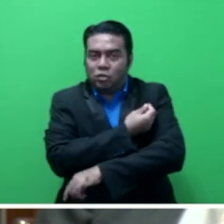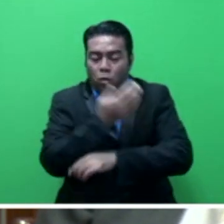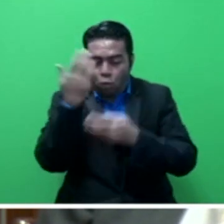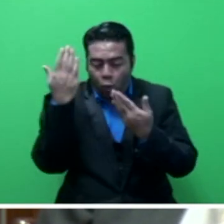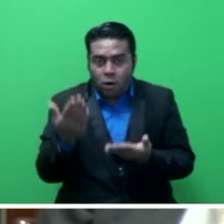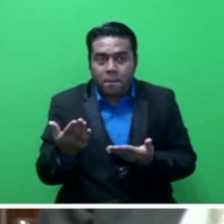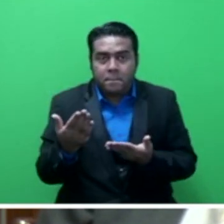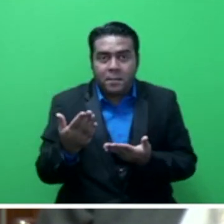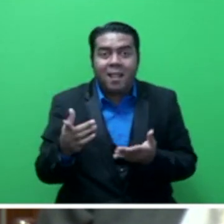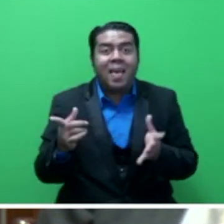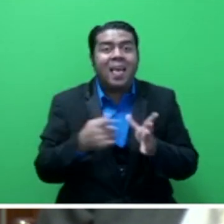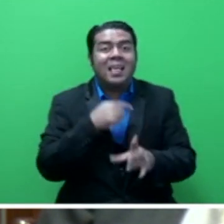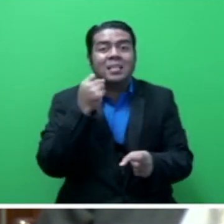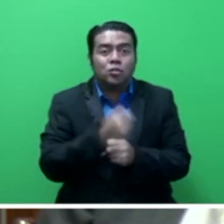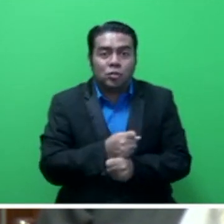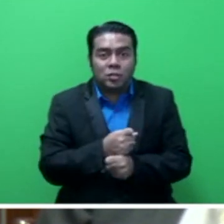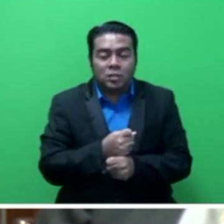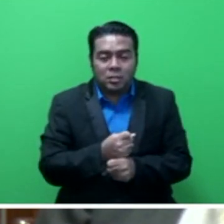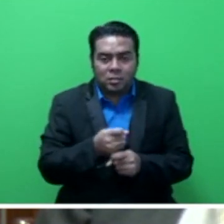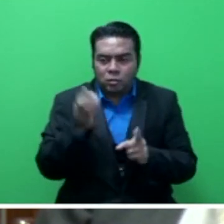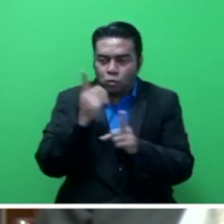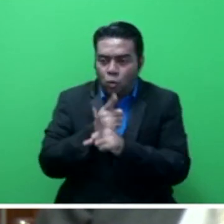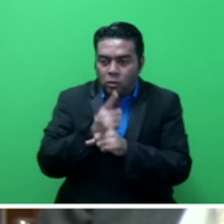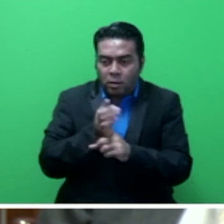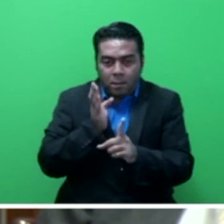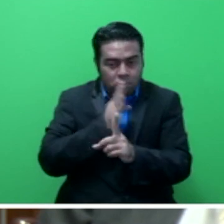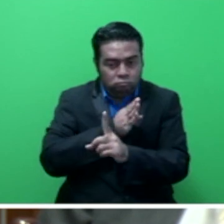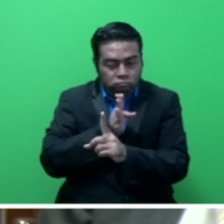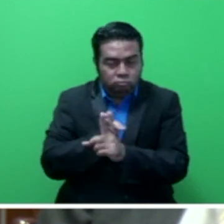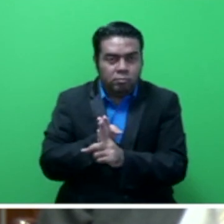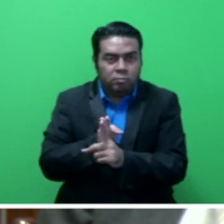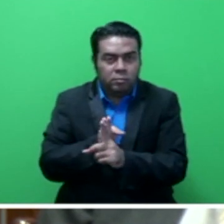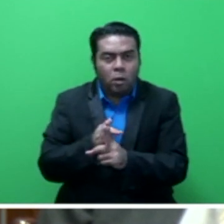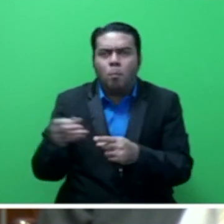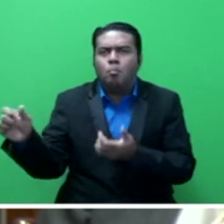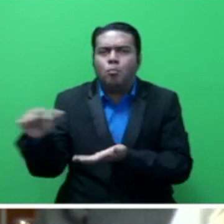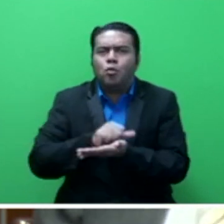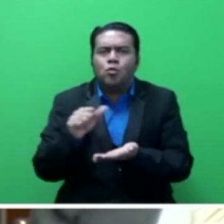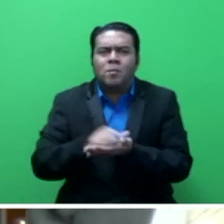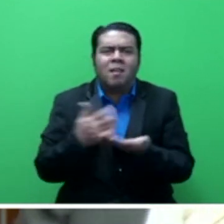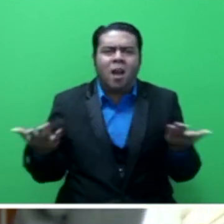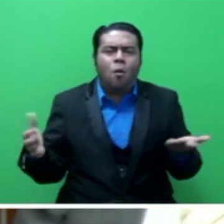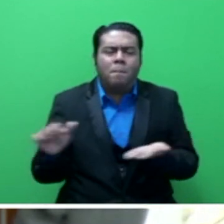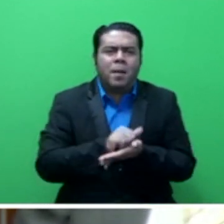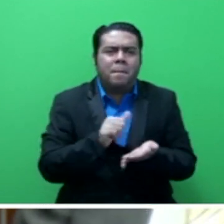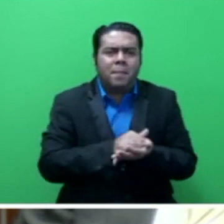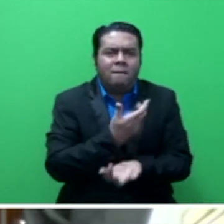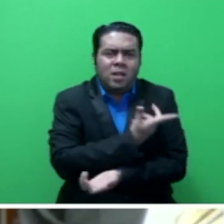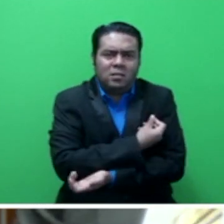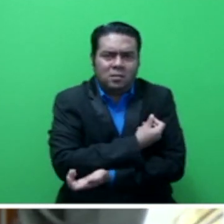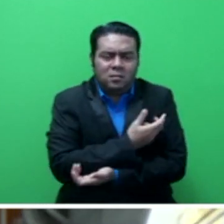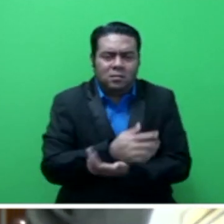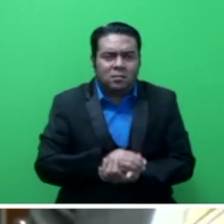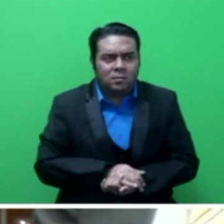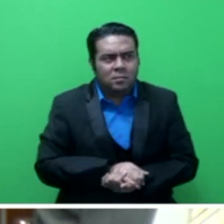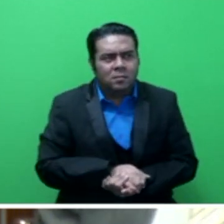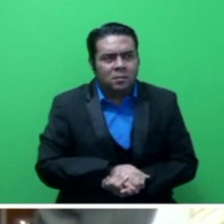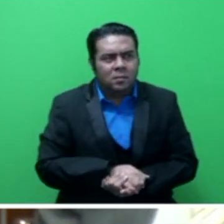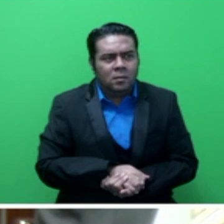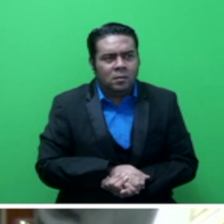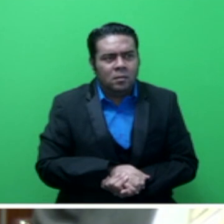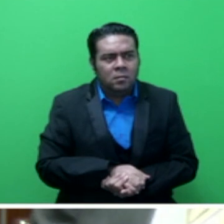Honorable Attorney General alluded to what we're doing in terms of procurement of the vaccine. And because